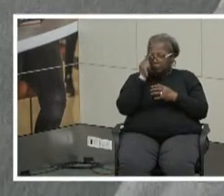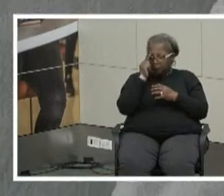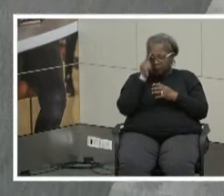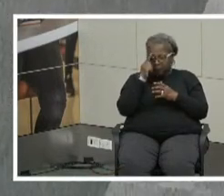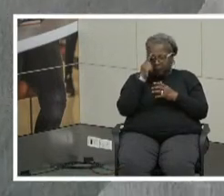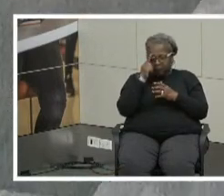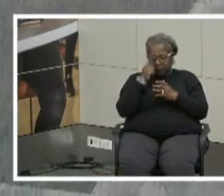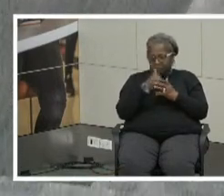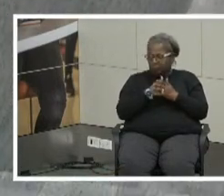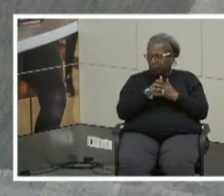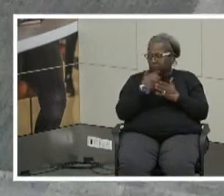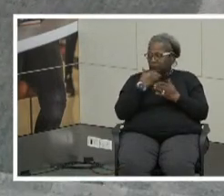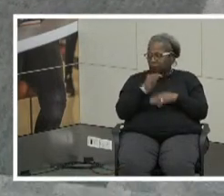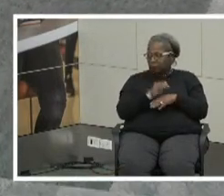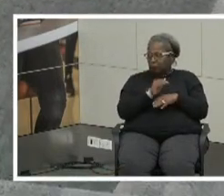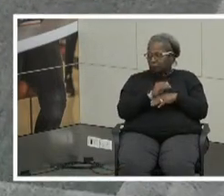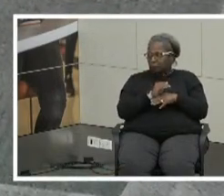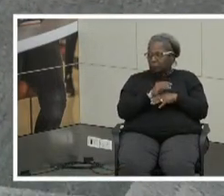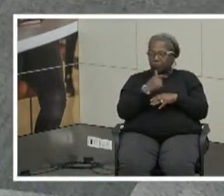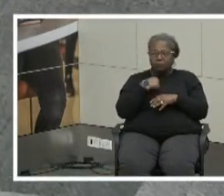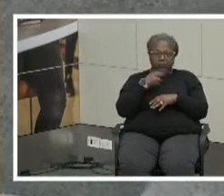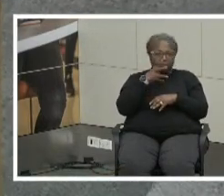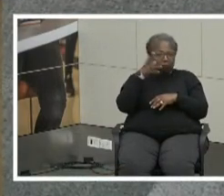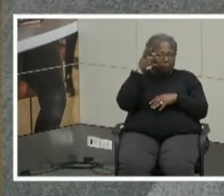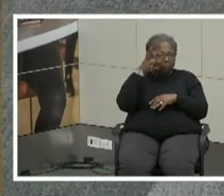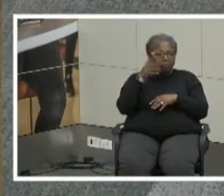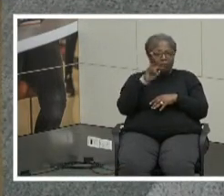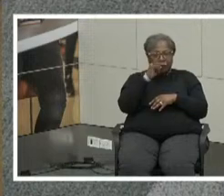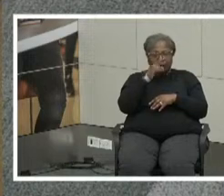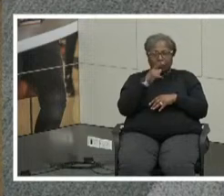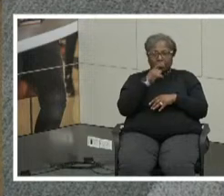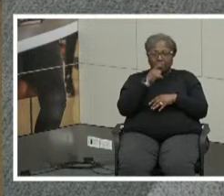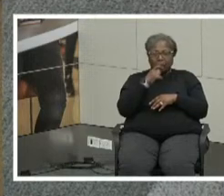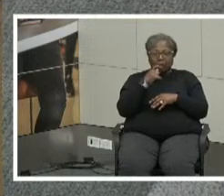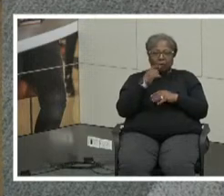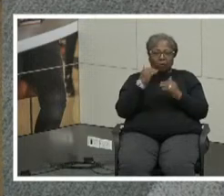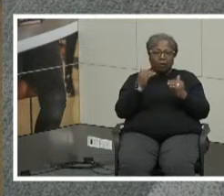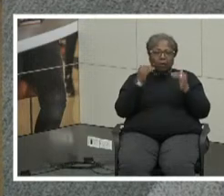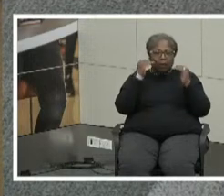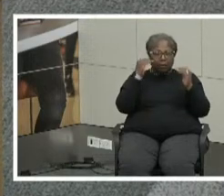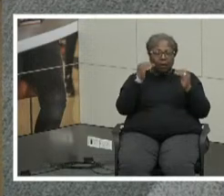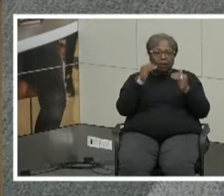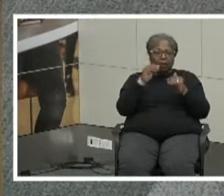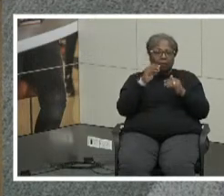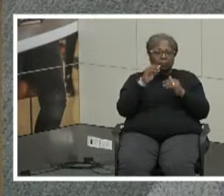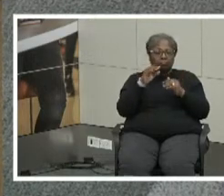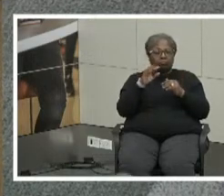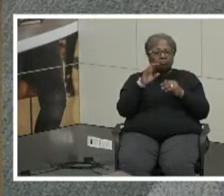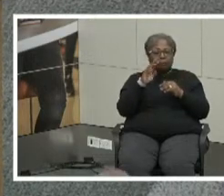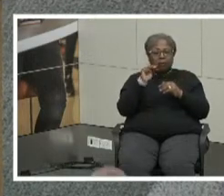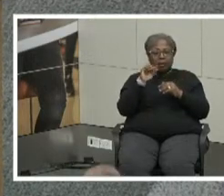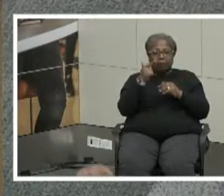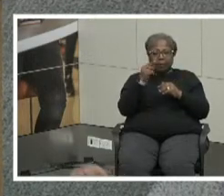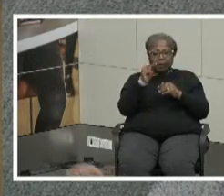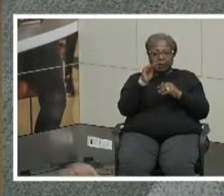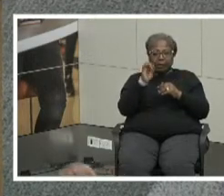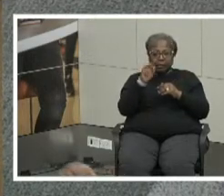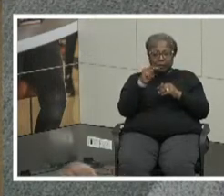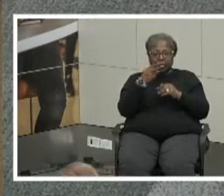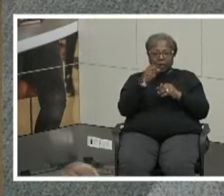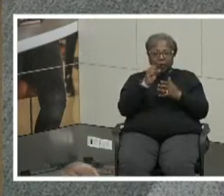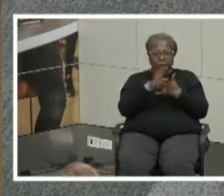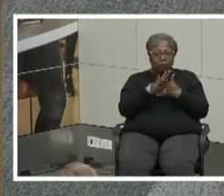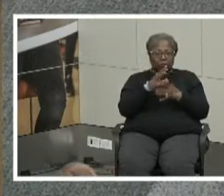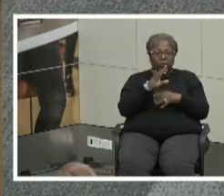ma'am good evening I'm a parent of a child at a high performing Magnet High School of gifted and talented